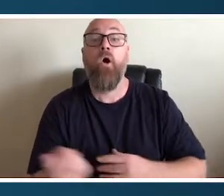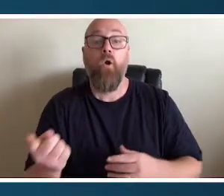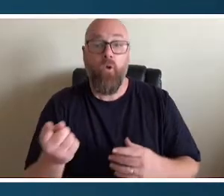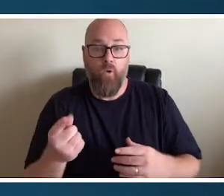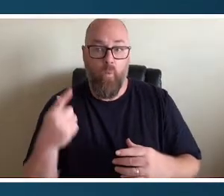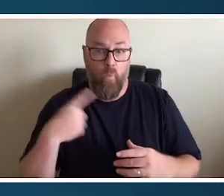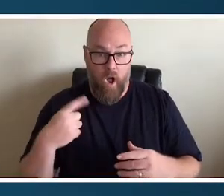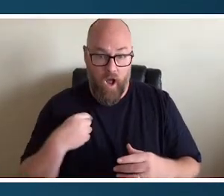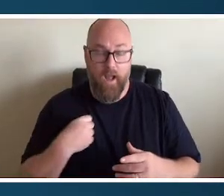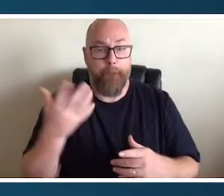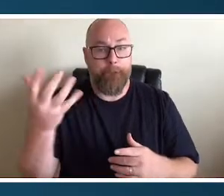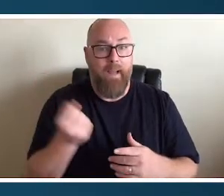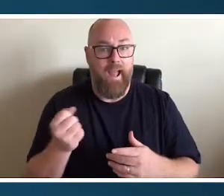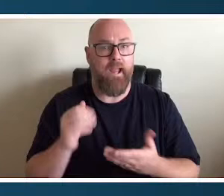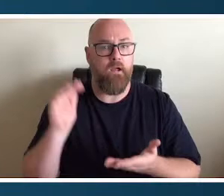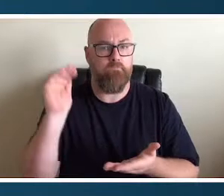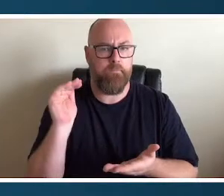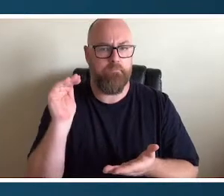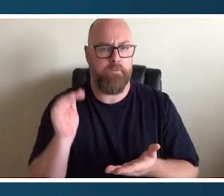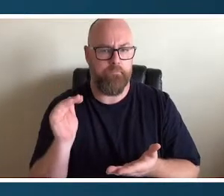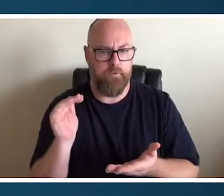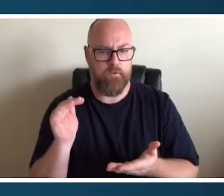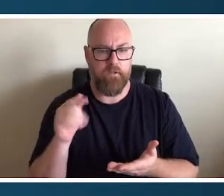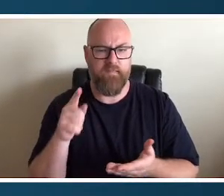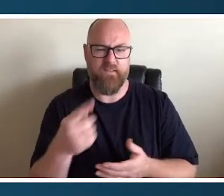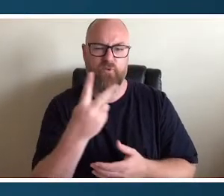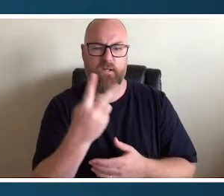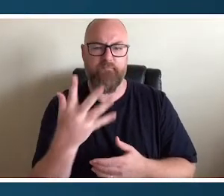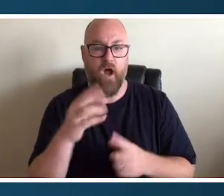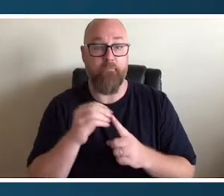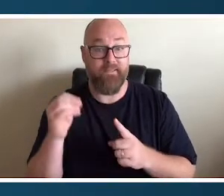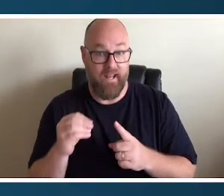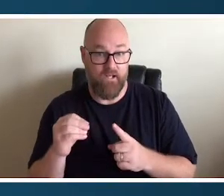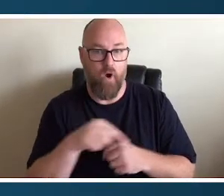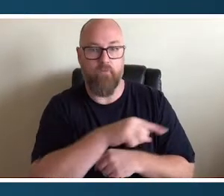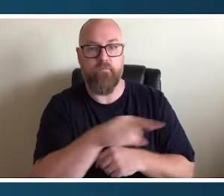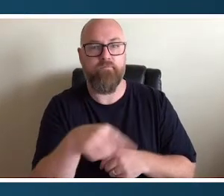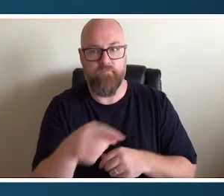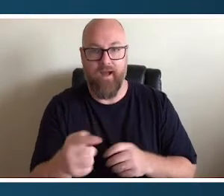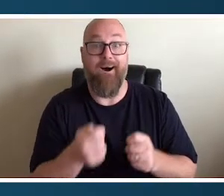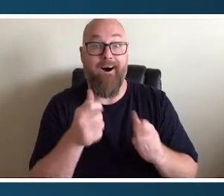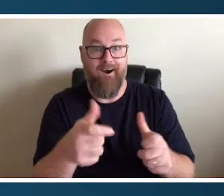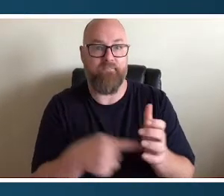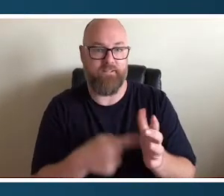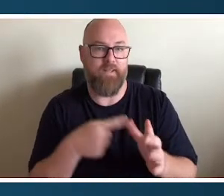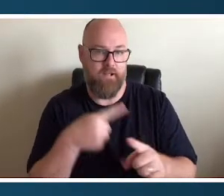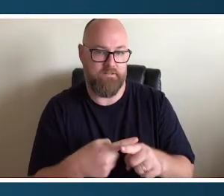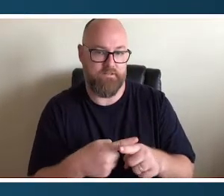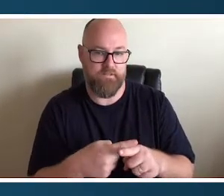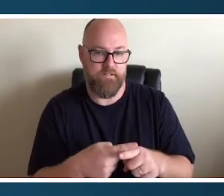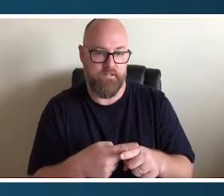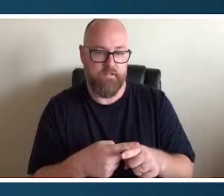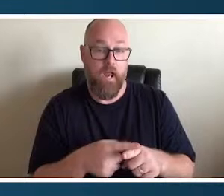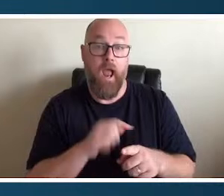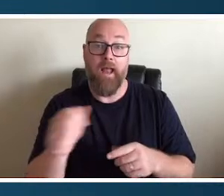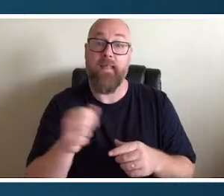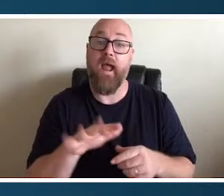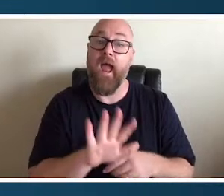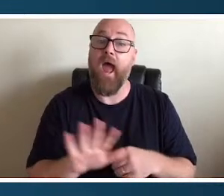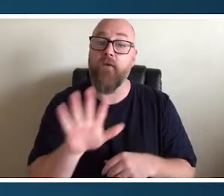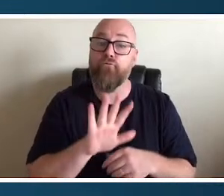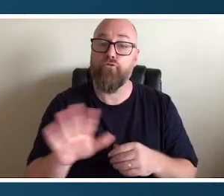salary deduction make up about 25% of their after-tax earnings. And the average rent is